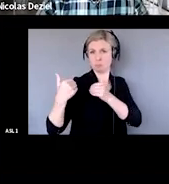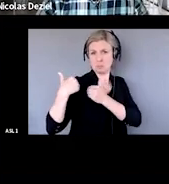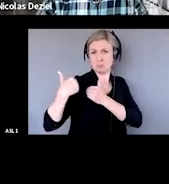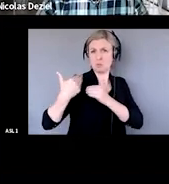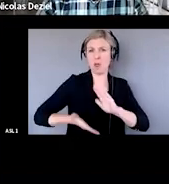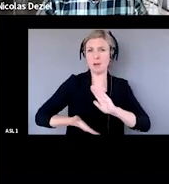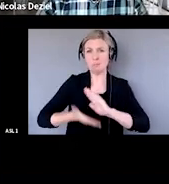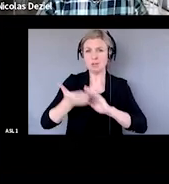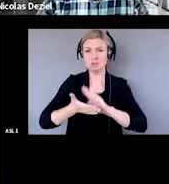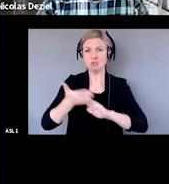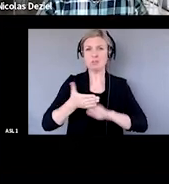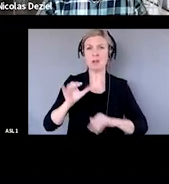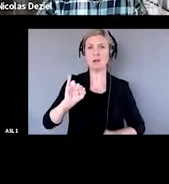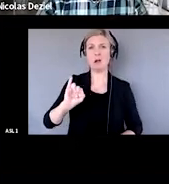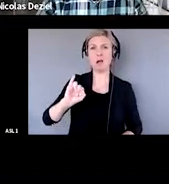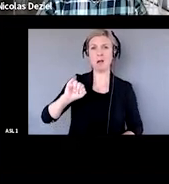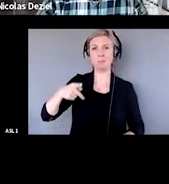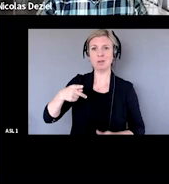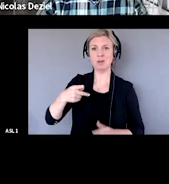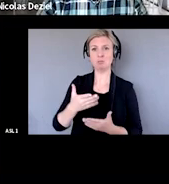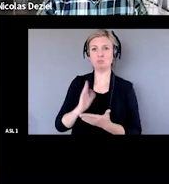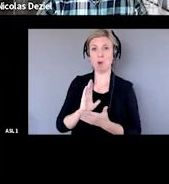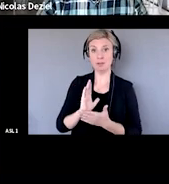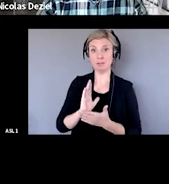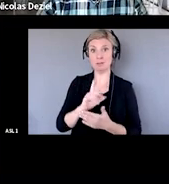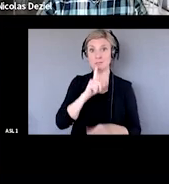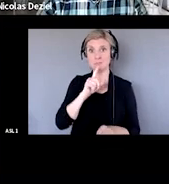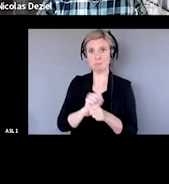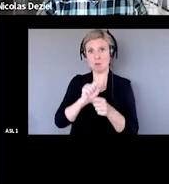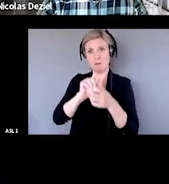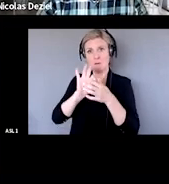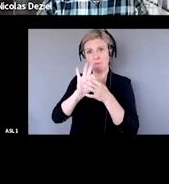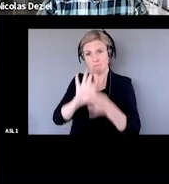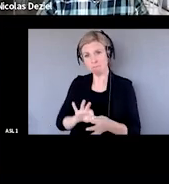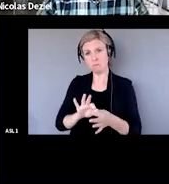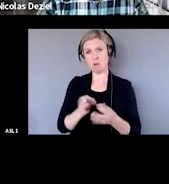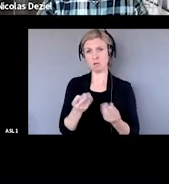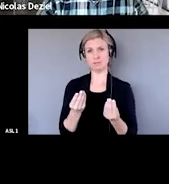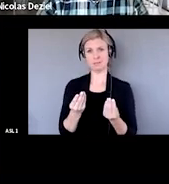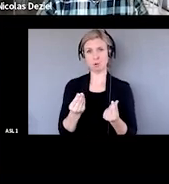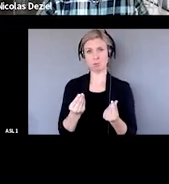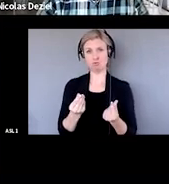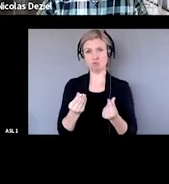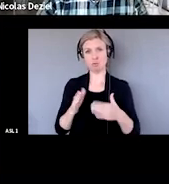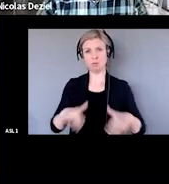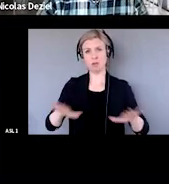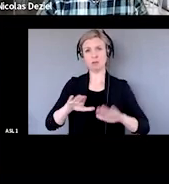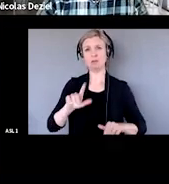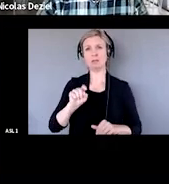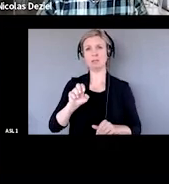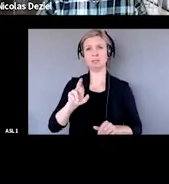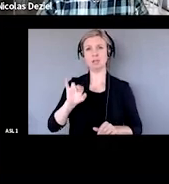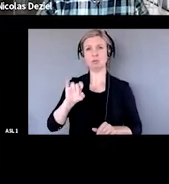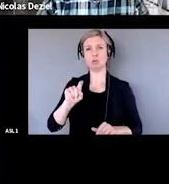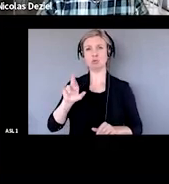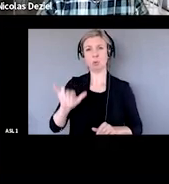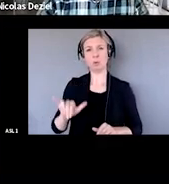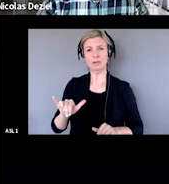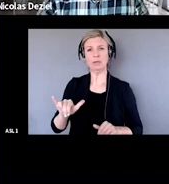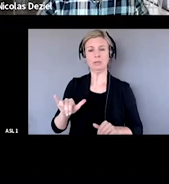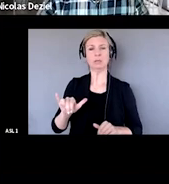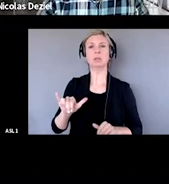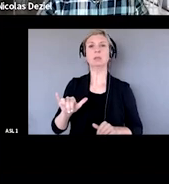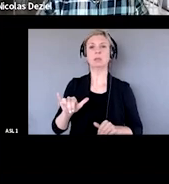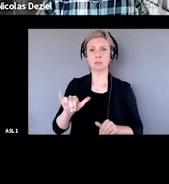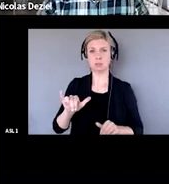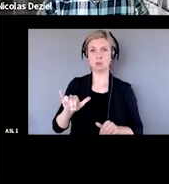So IP rights are territorial and managed by the IP offices of countries around the world. So in